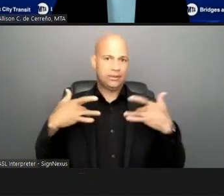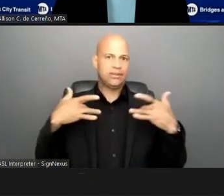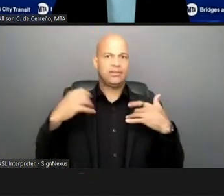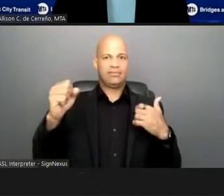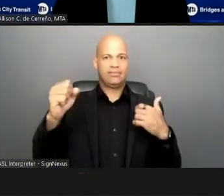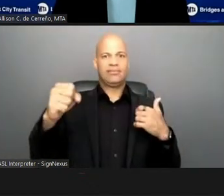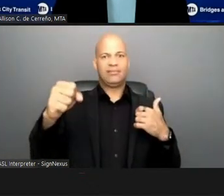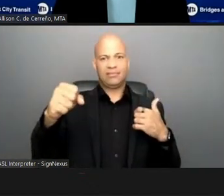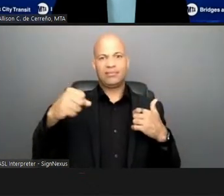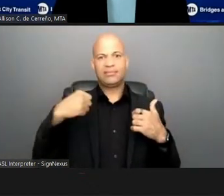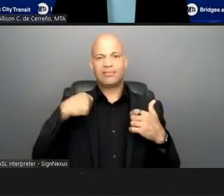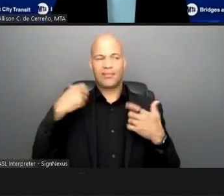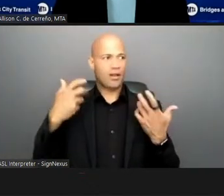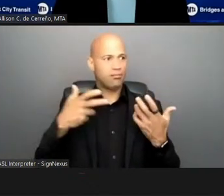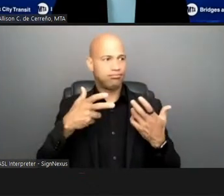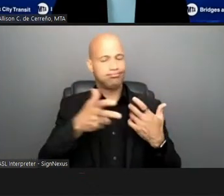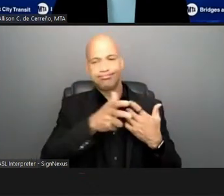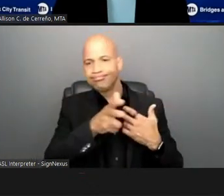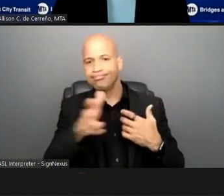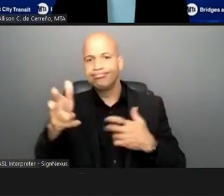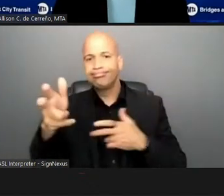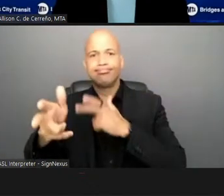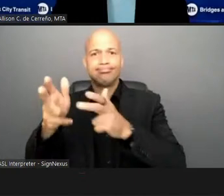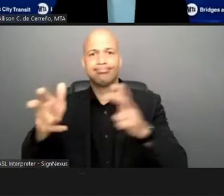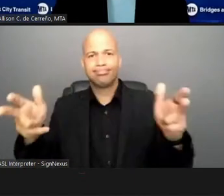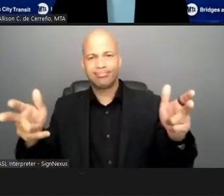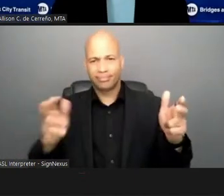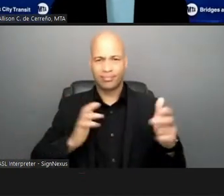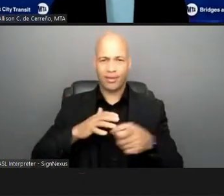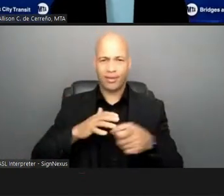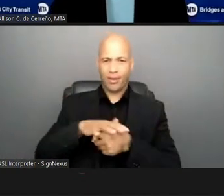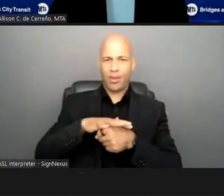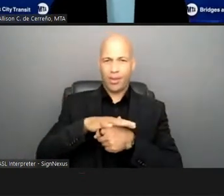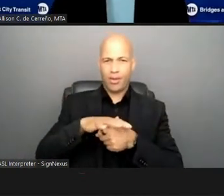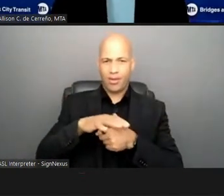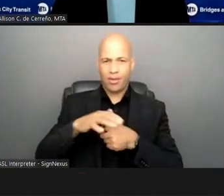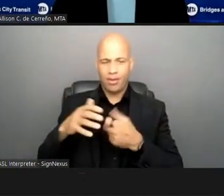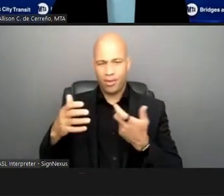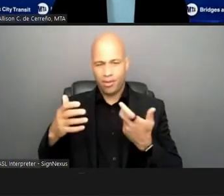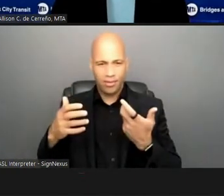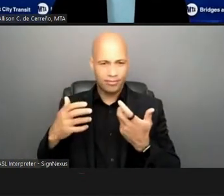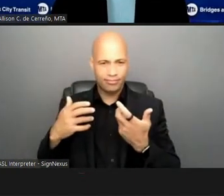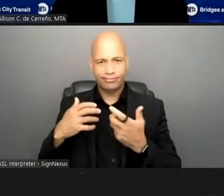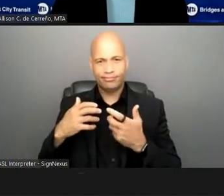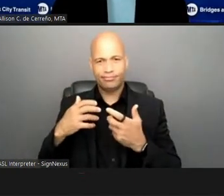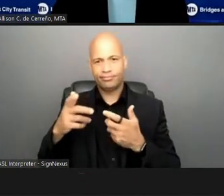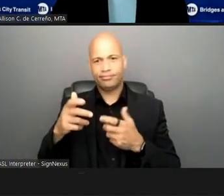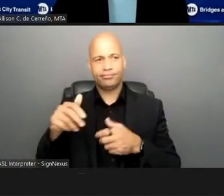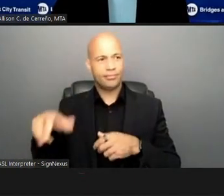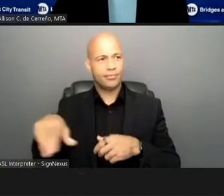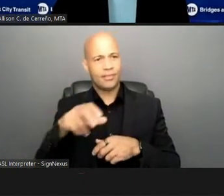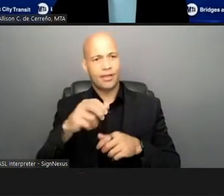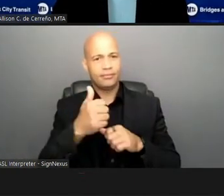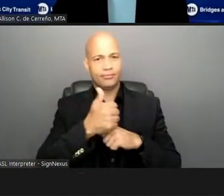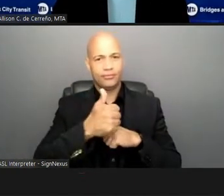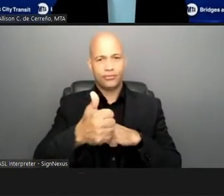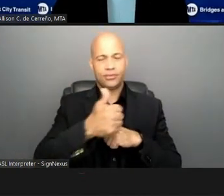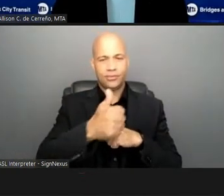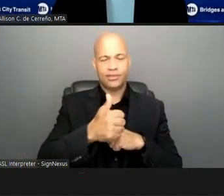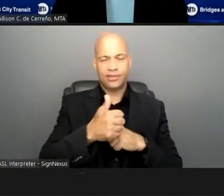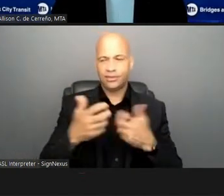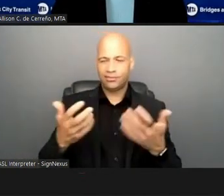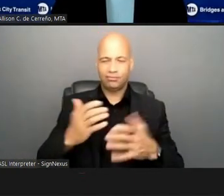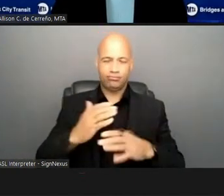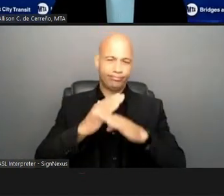in there Park their cars take up our local spots and try and take in public transportation from there to guard against